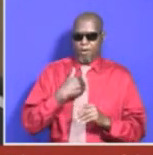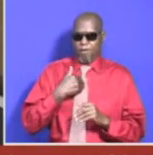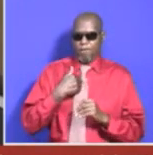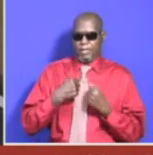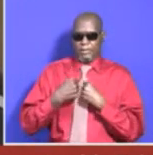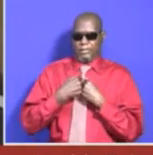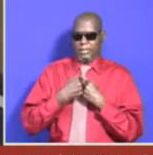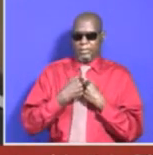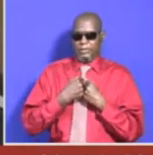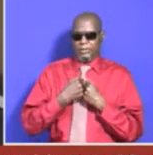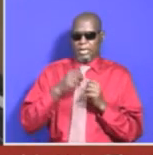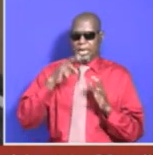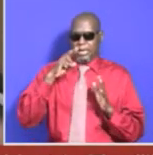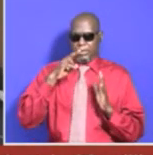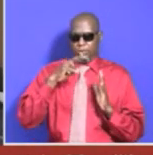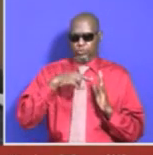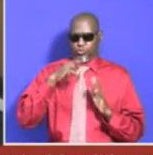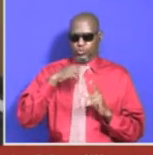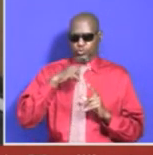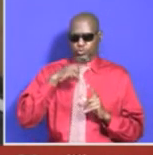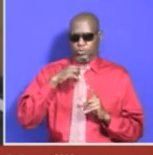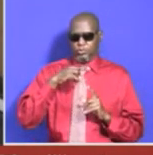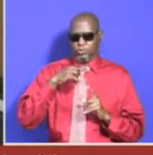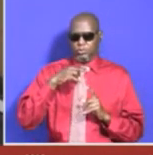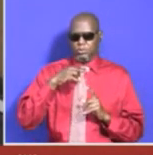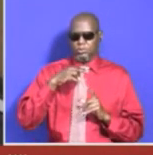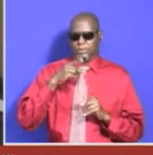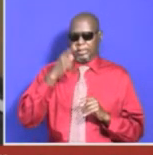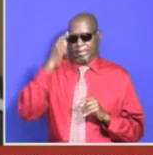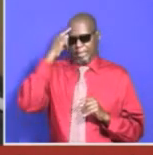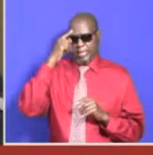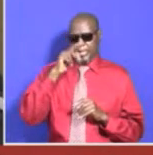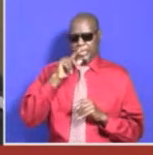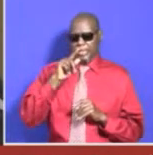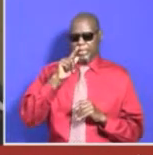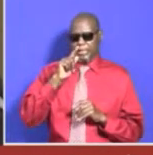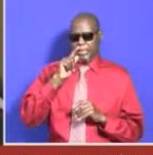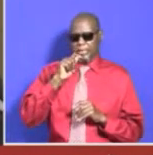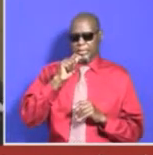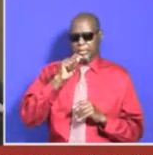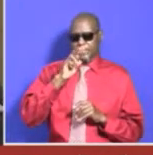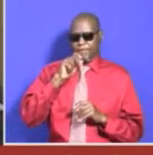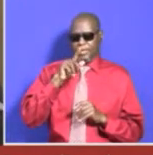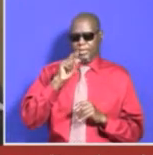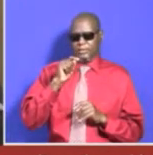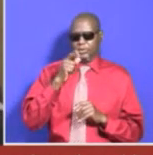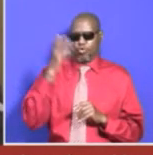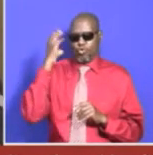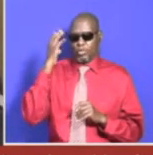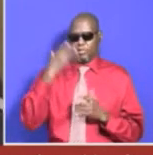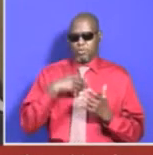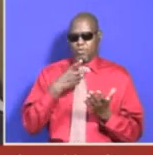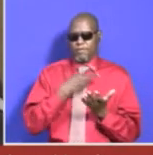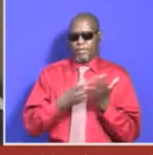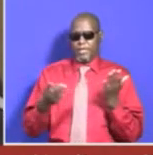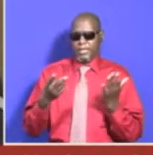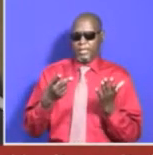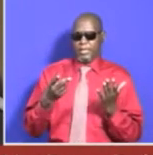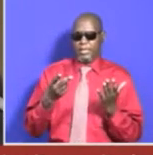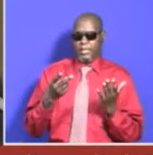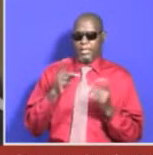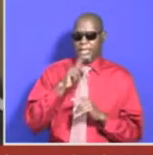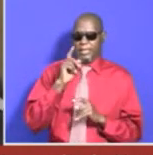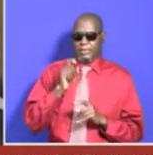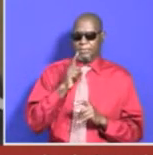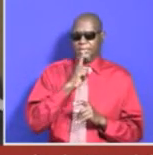wengi walikuwa naona kwamba TVET ni college ya watu wenye wameanguka mtihani. So wengi hawakupenda kuja TVET, waliona heri